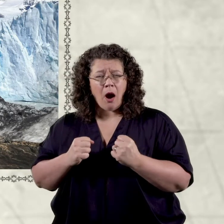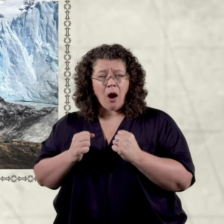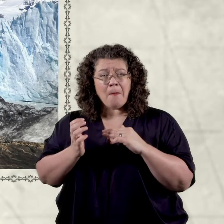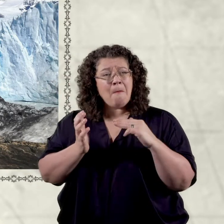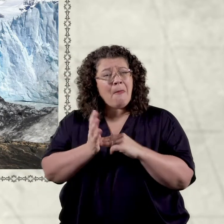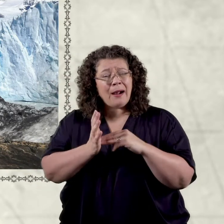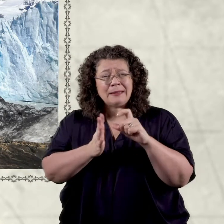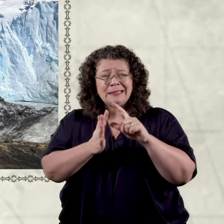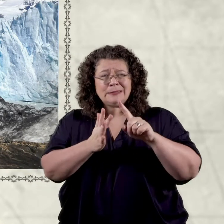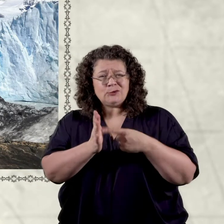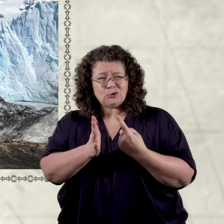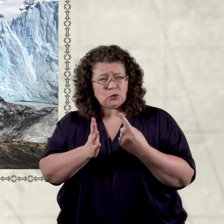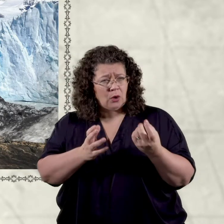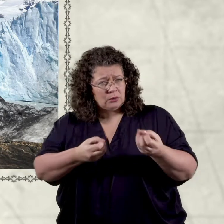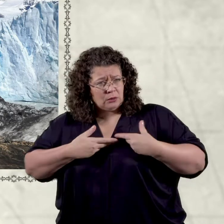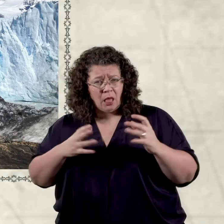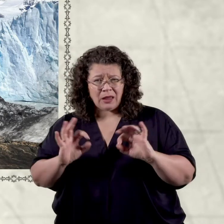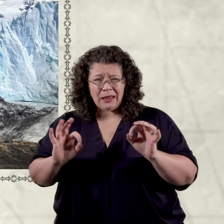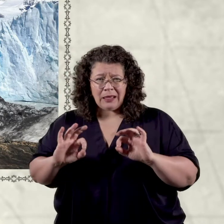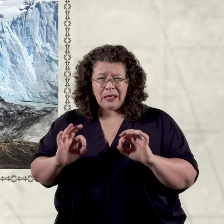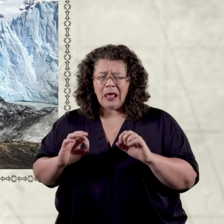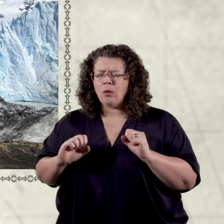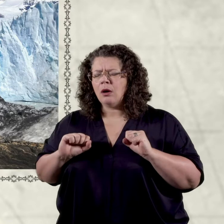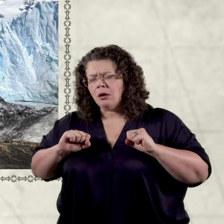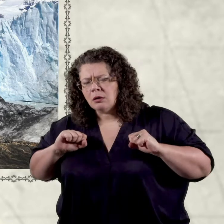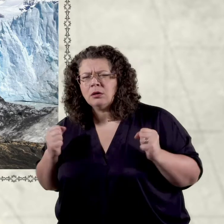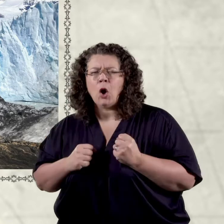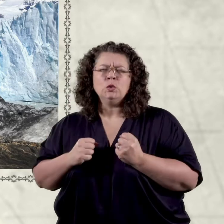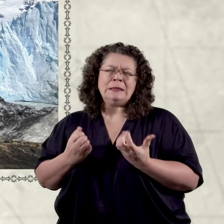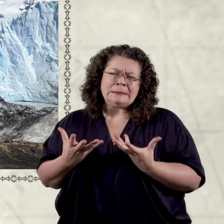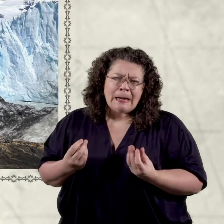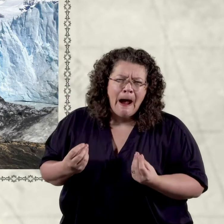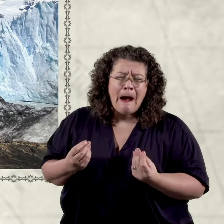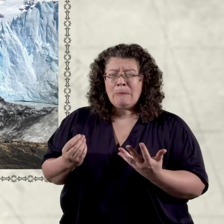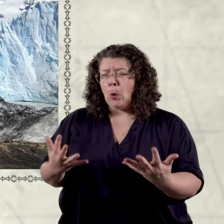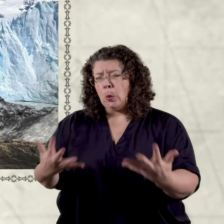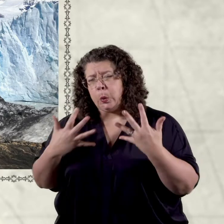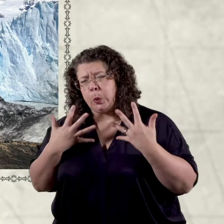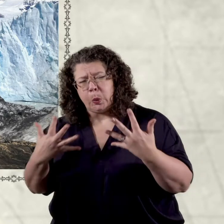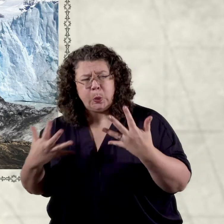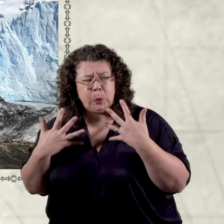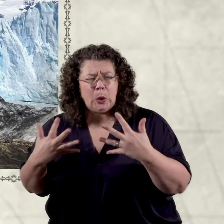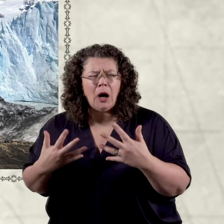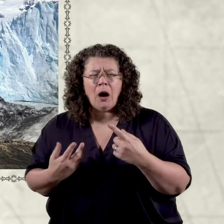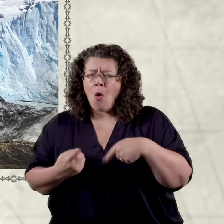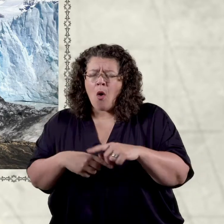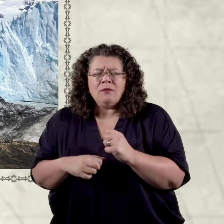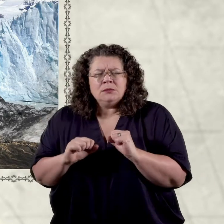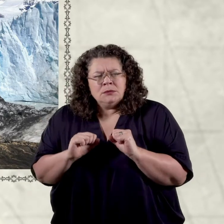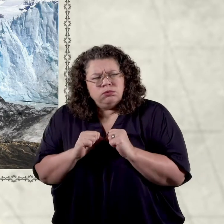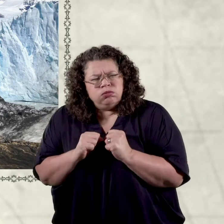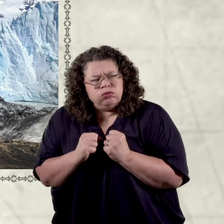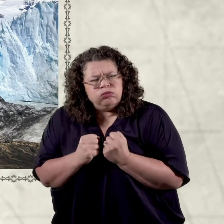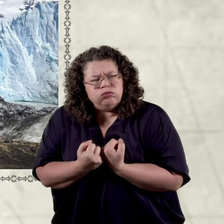Michael D. Jones hadn't prepared us for this at all. It was cold, it was damp, and the winds just chilled us